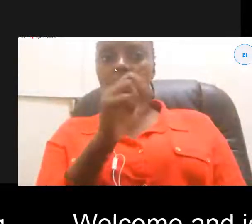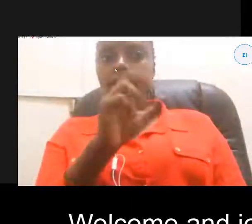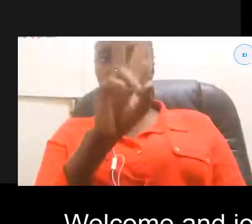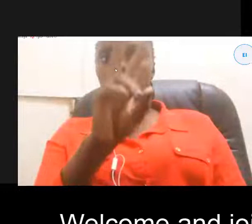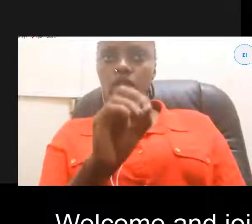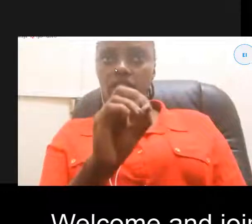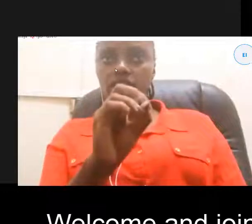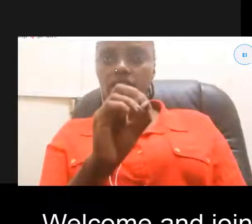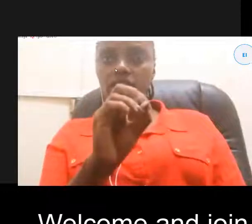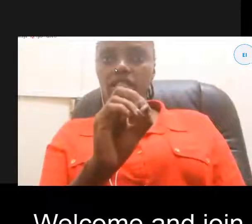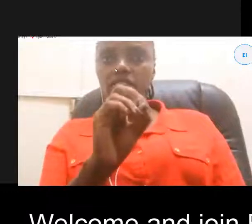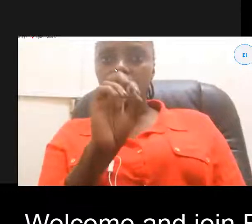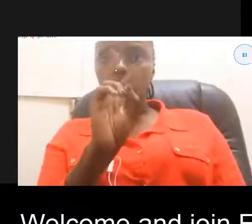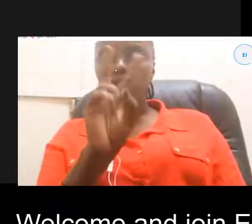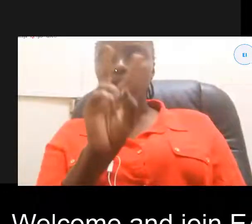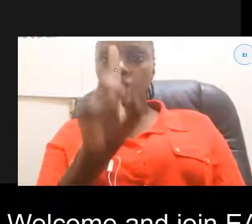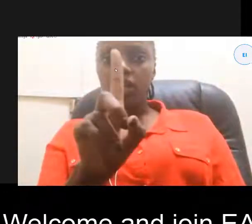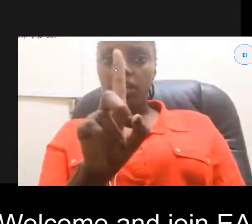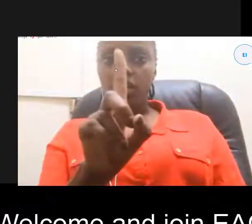2021.